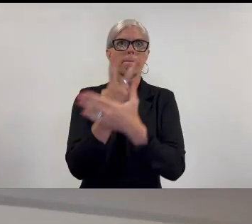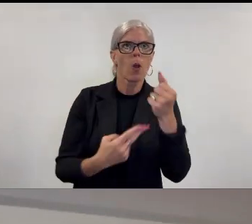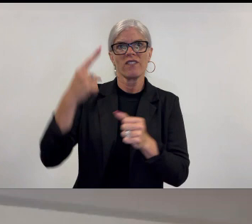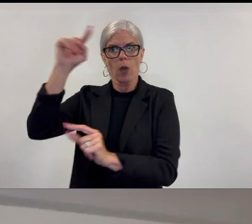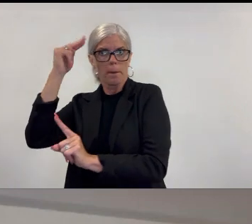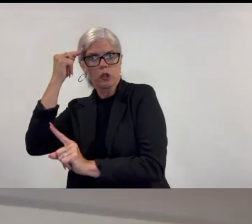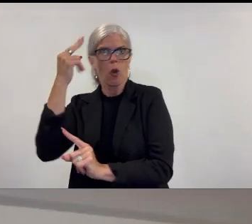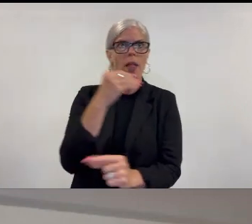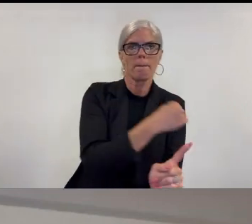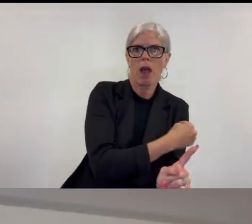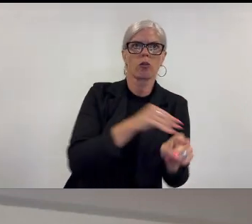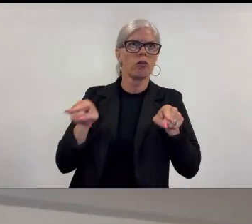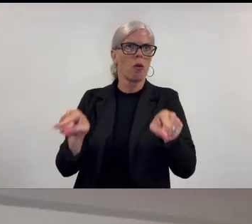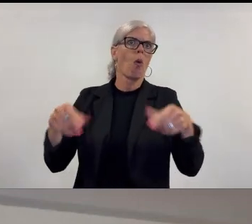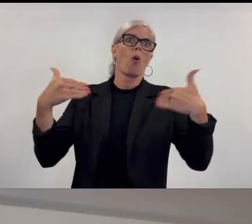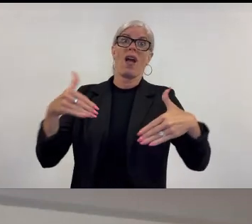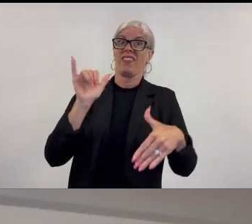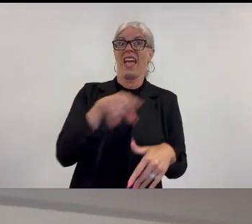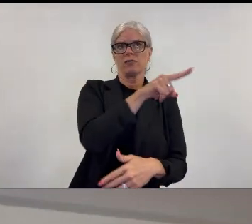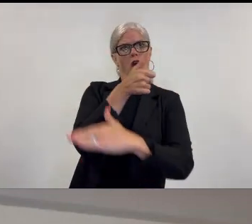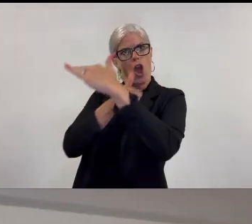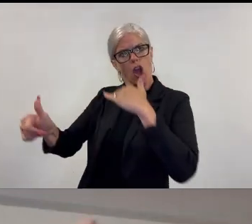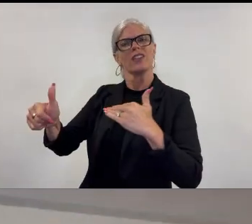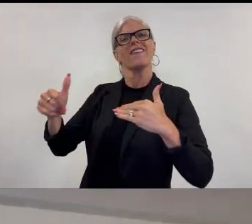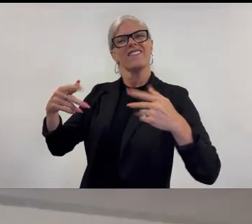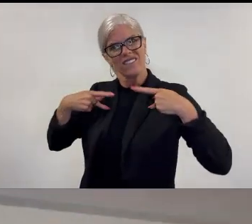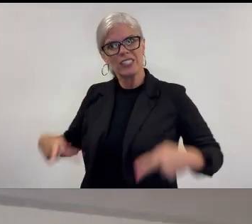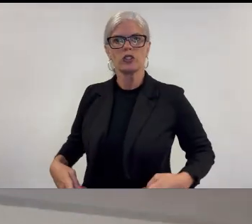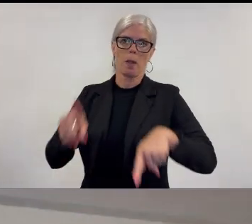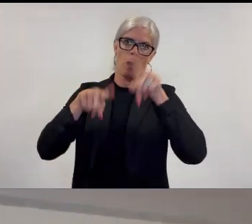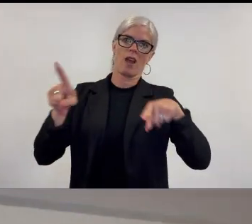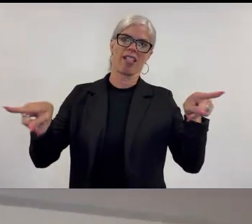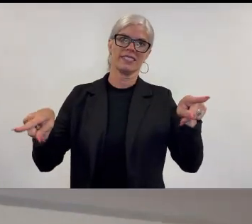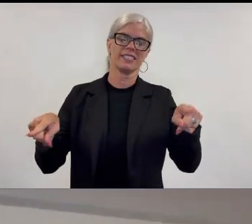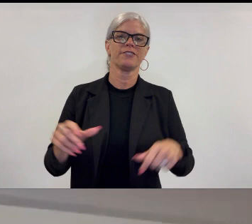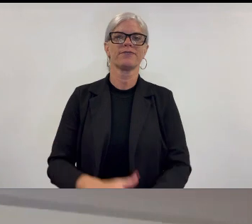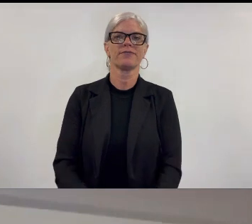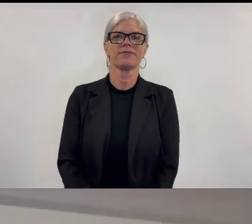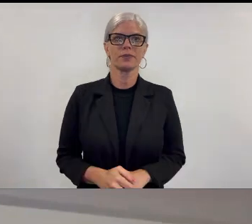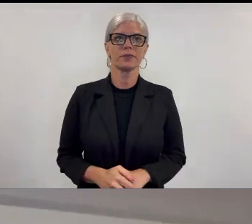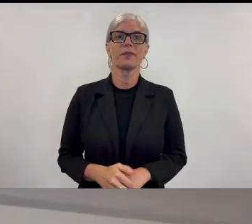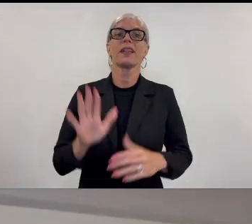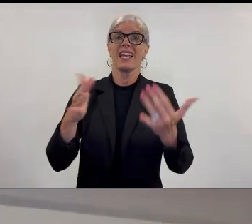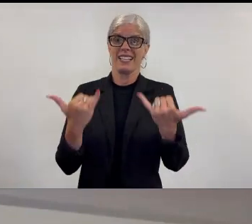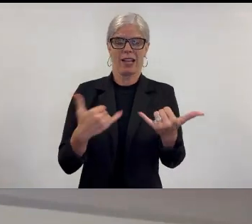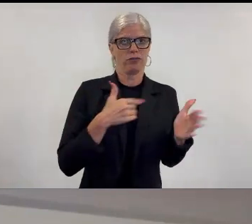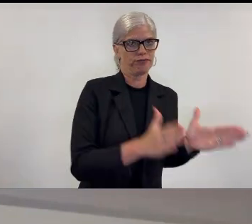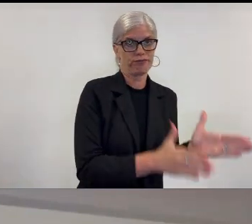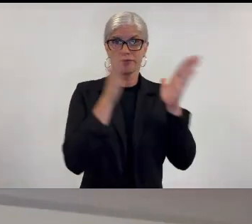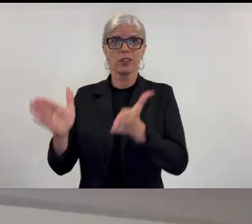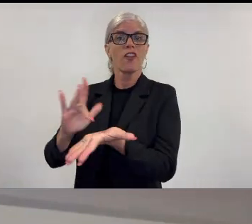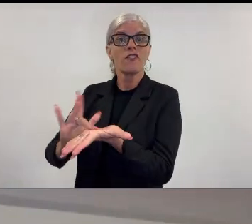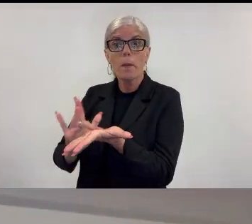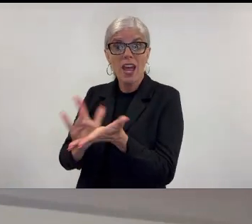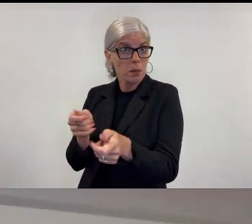talking about neuropathic pain, we have to identify if it is a central versus a peripheral cause, because if it's a peripheral